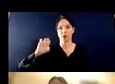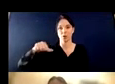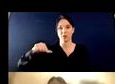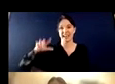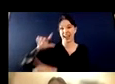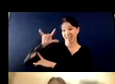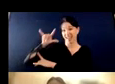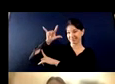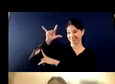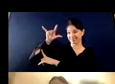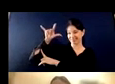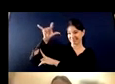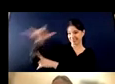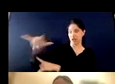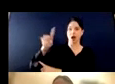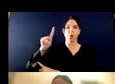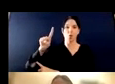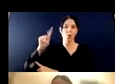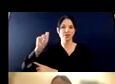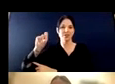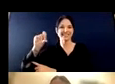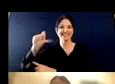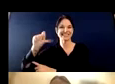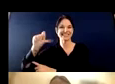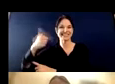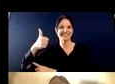very loud 110 decibel sounds.